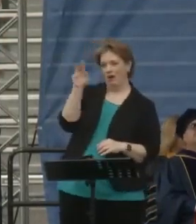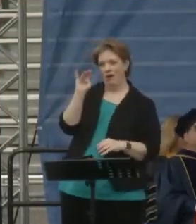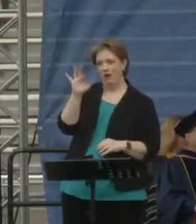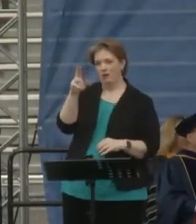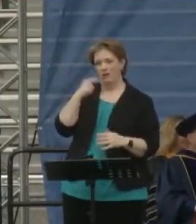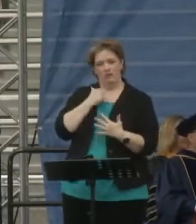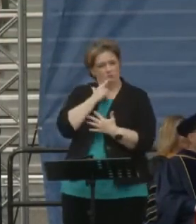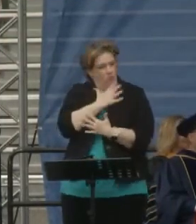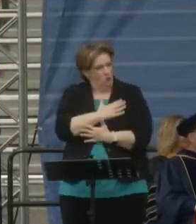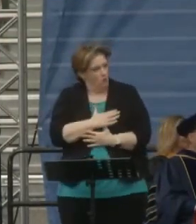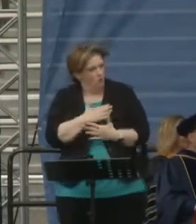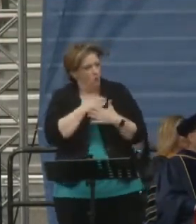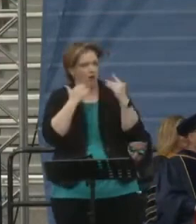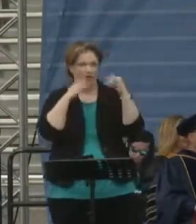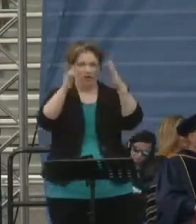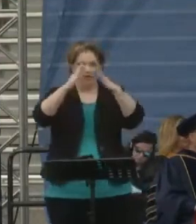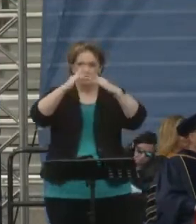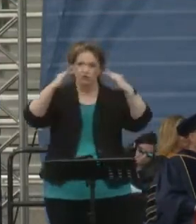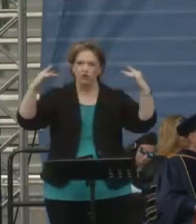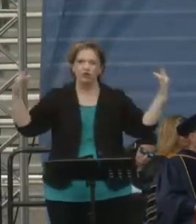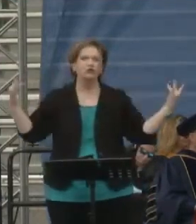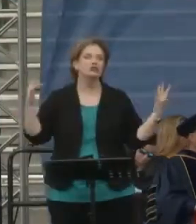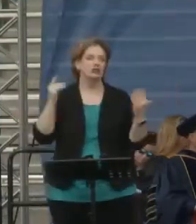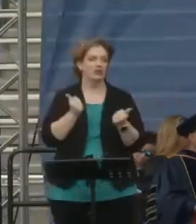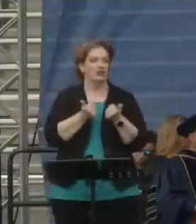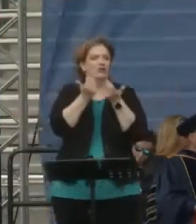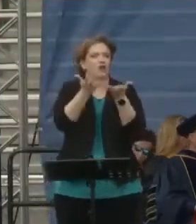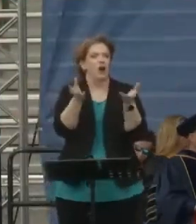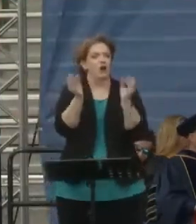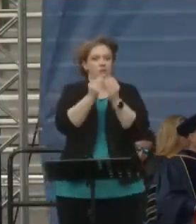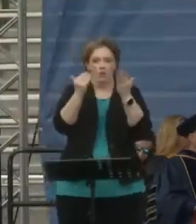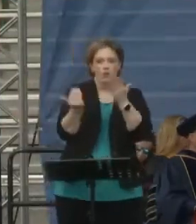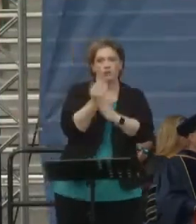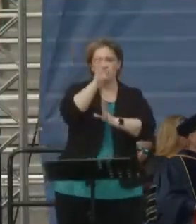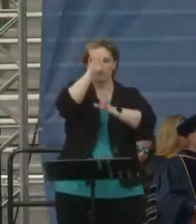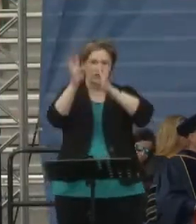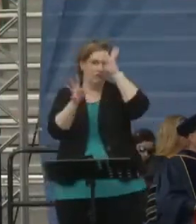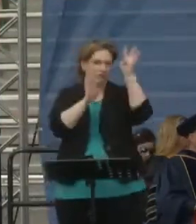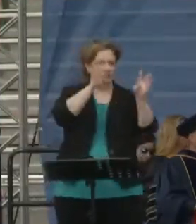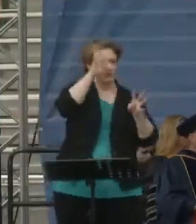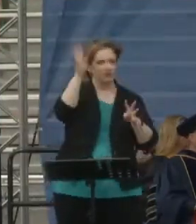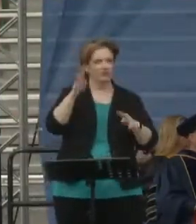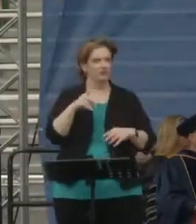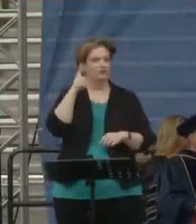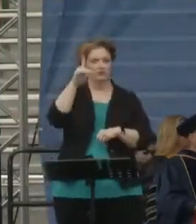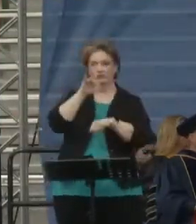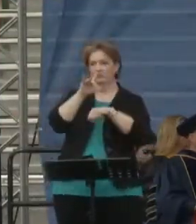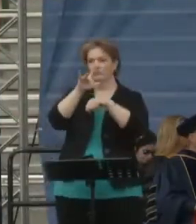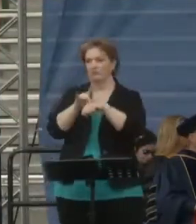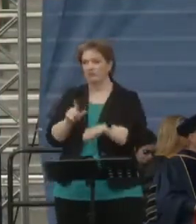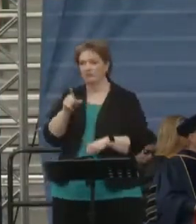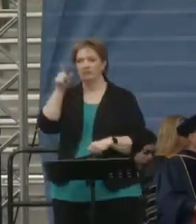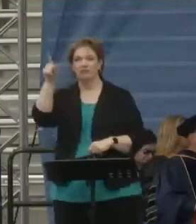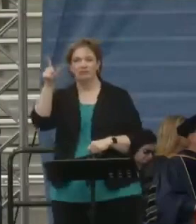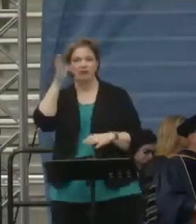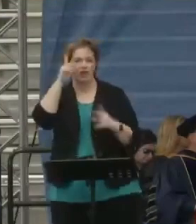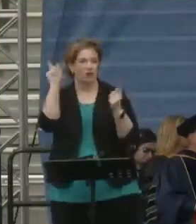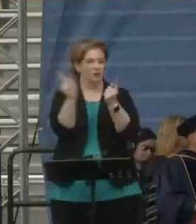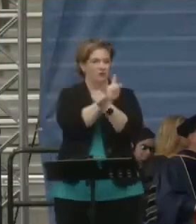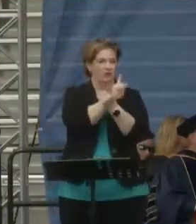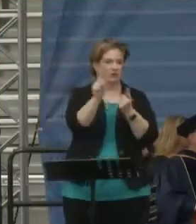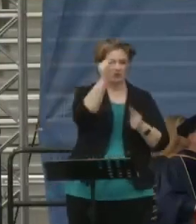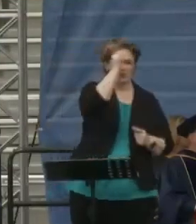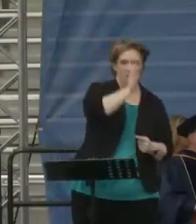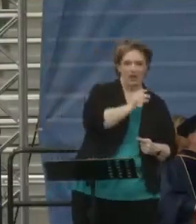what fuels our technical invention and creativity. You can go to our Boise campus and meet men and women